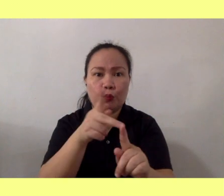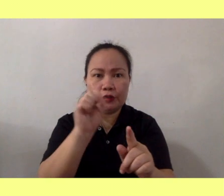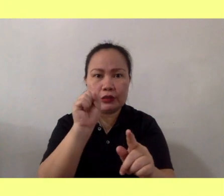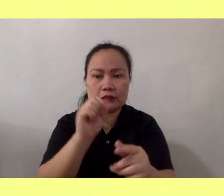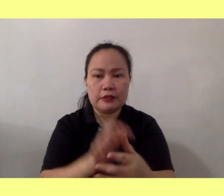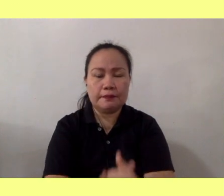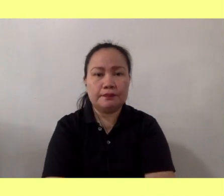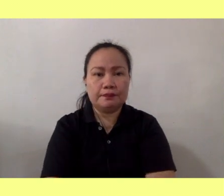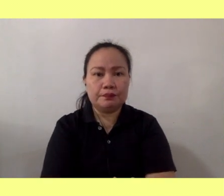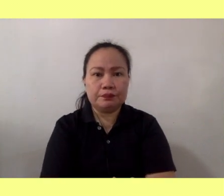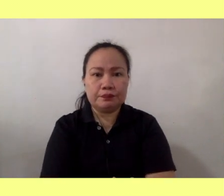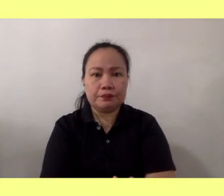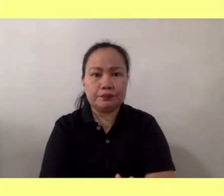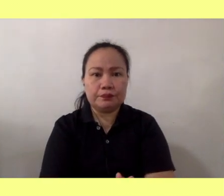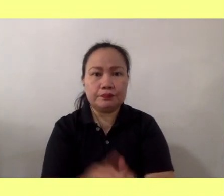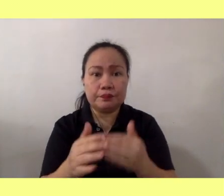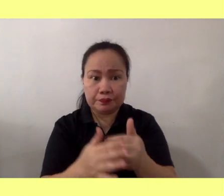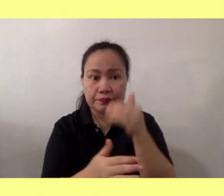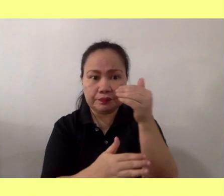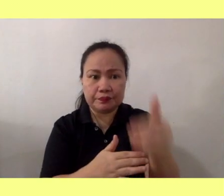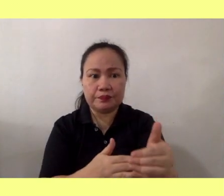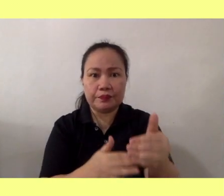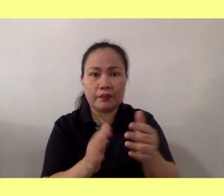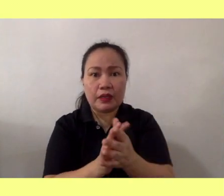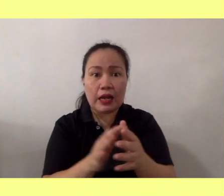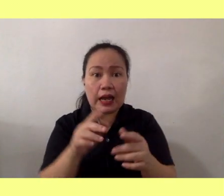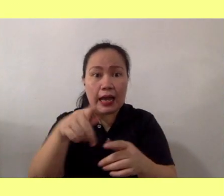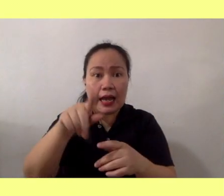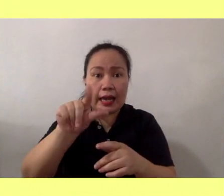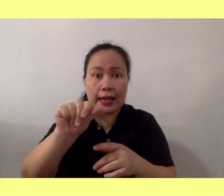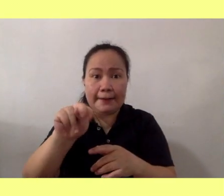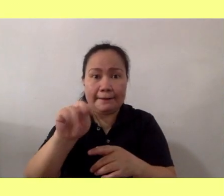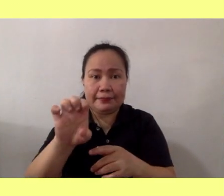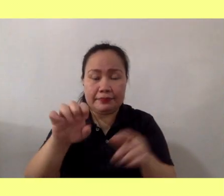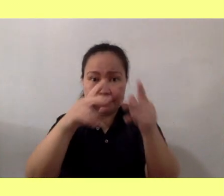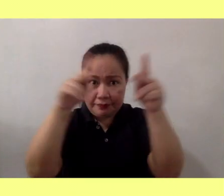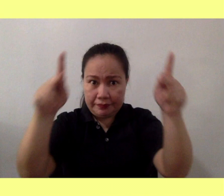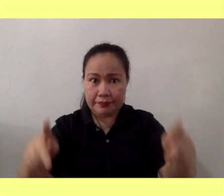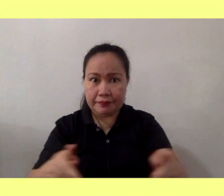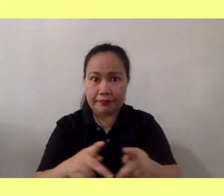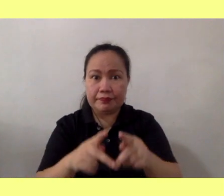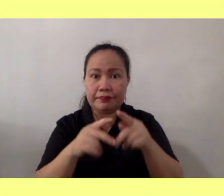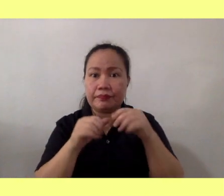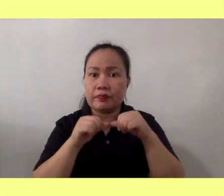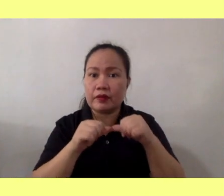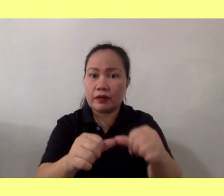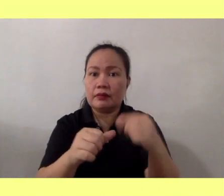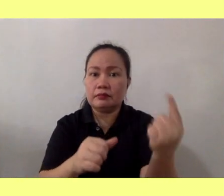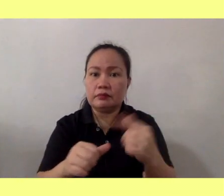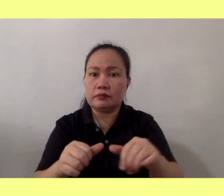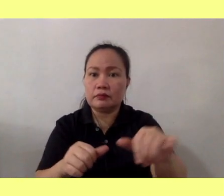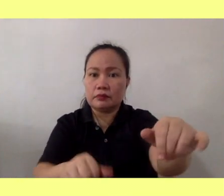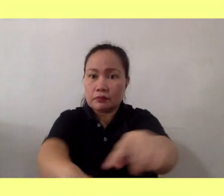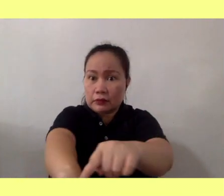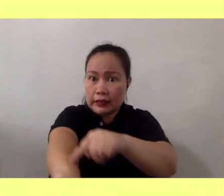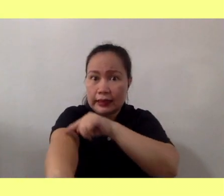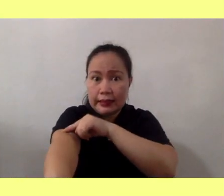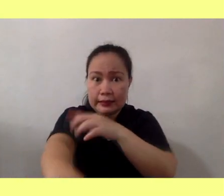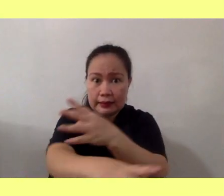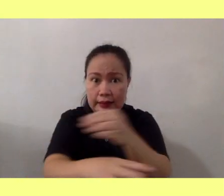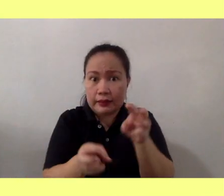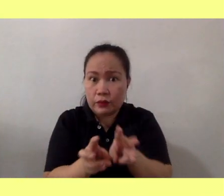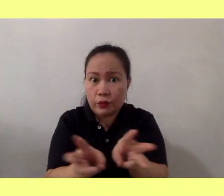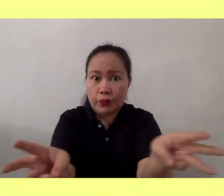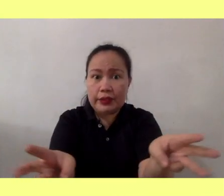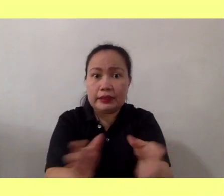line. Next, proceed tayo sa plane. So, a plane is a flat surface that extends infinitely along its length